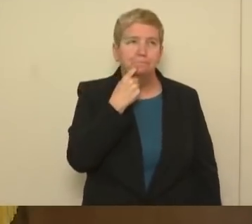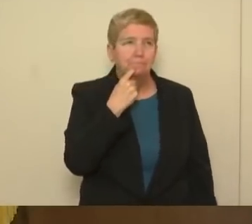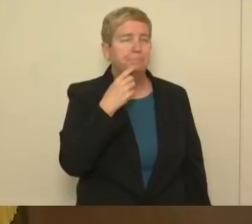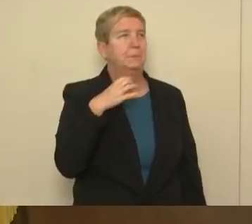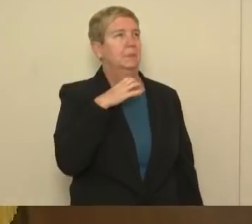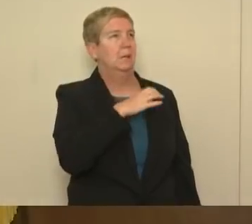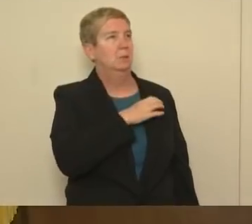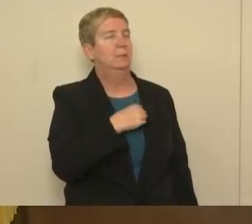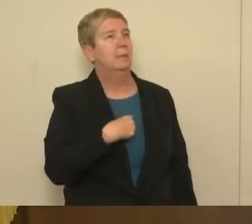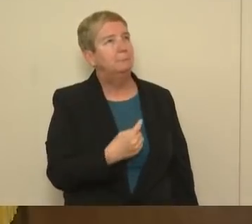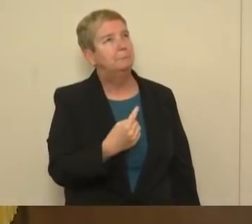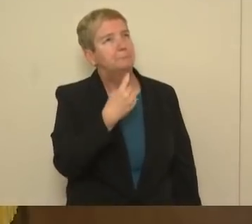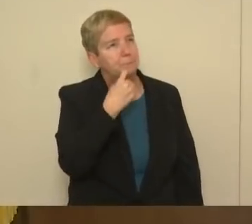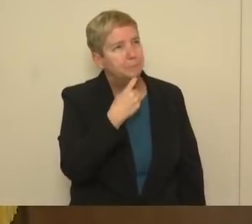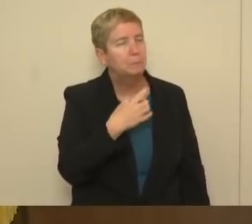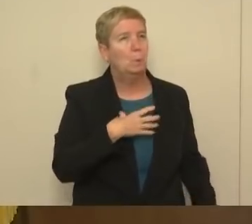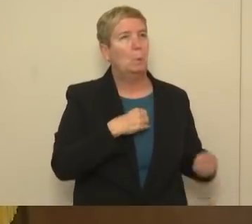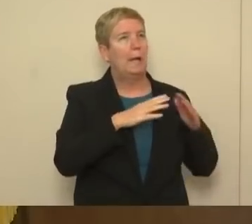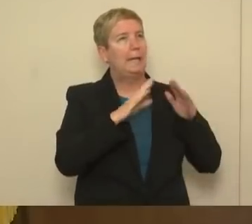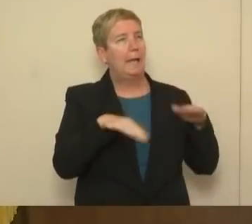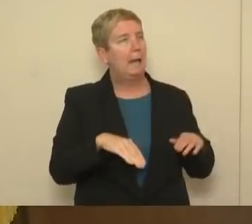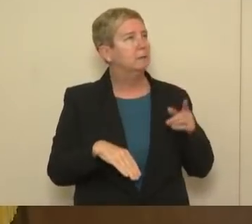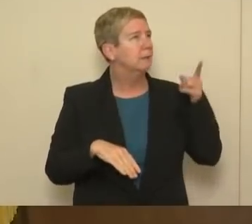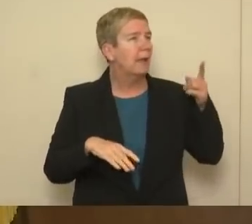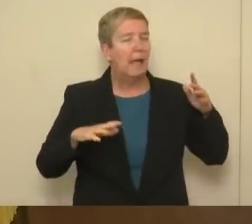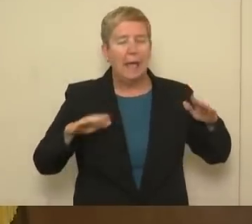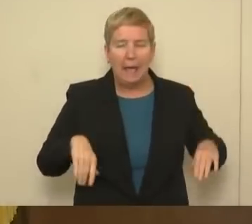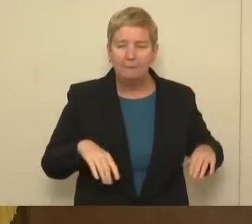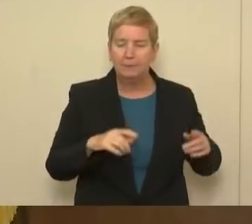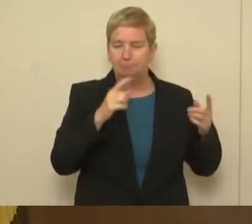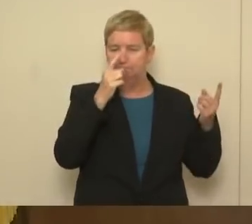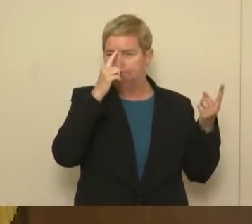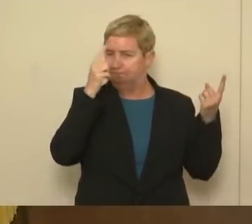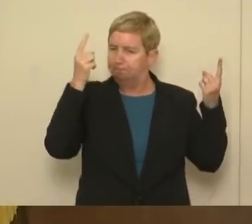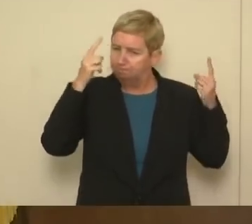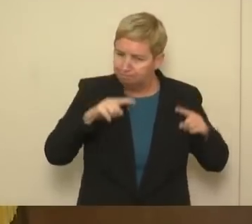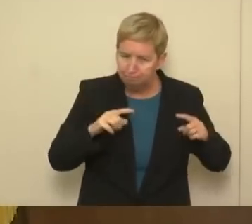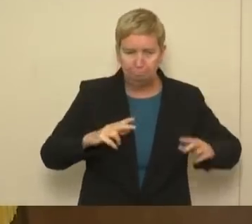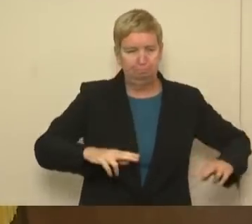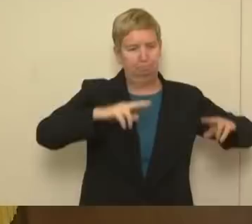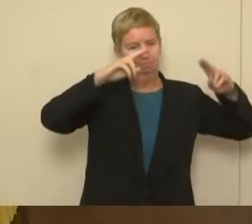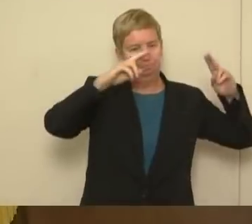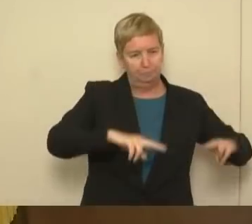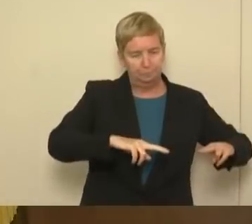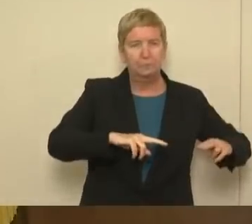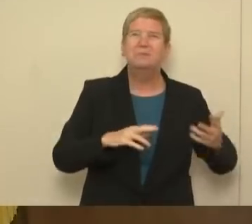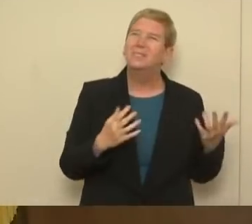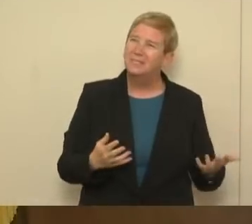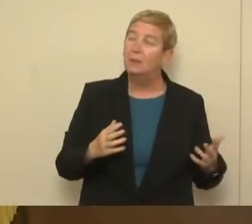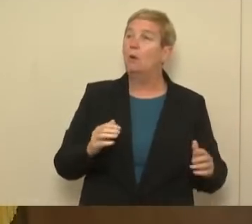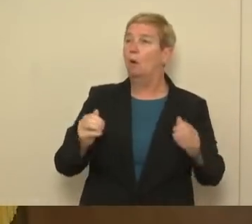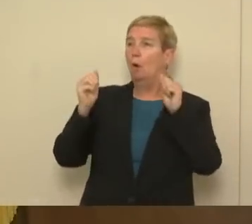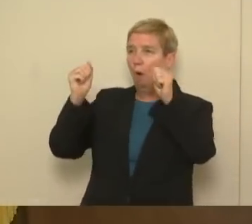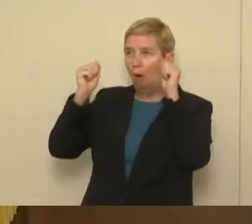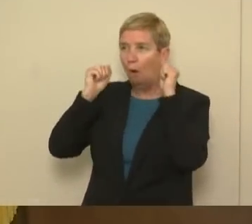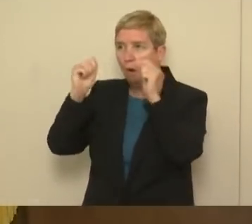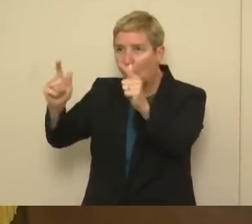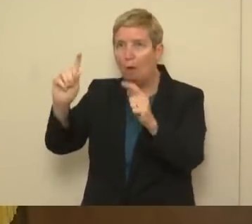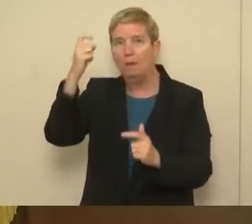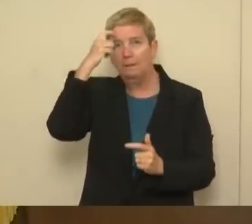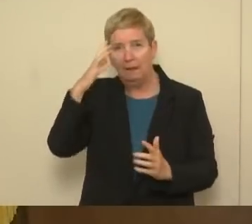and in the White House for failing to come up with a deal. Look, every governor right? So the position of the National Governors